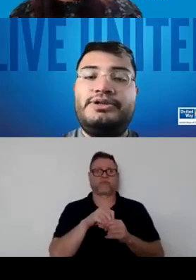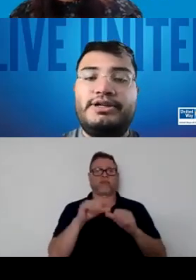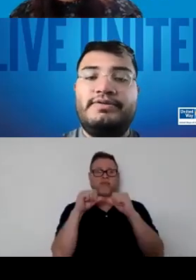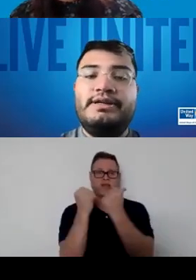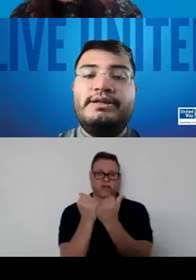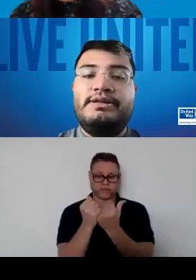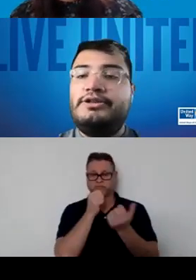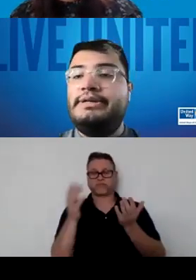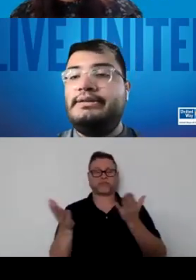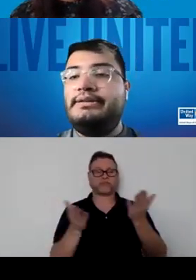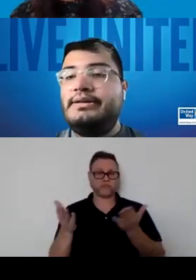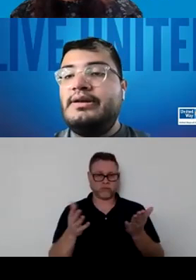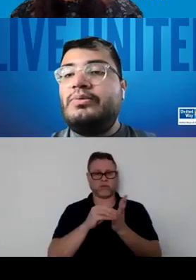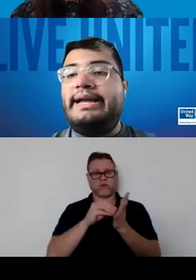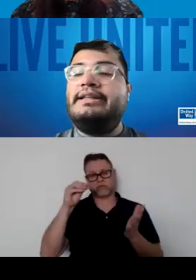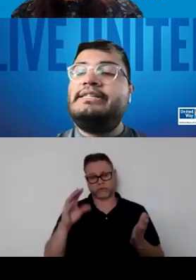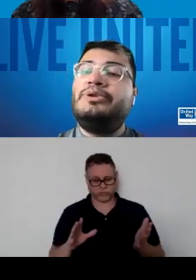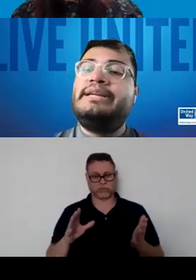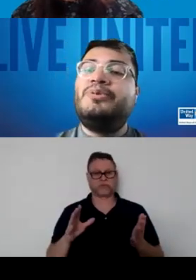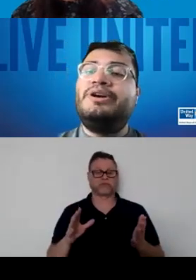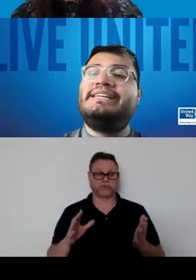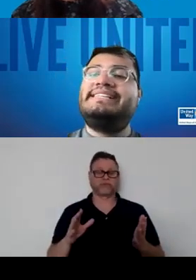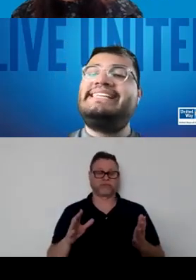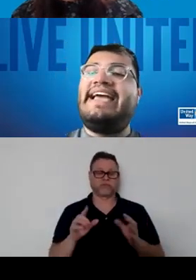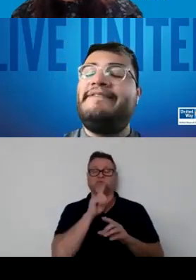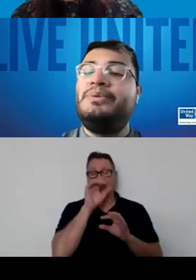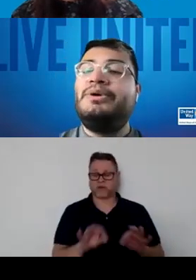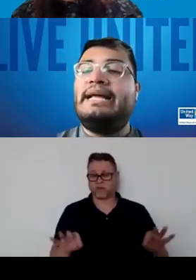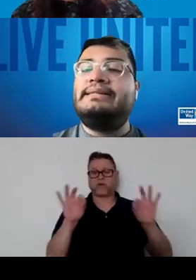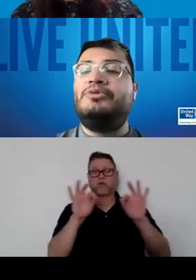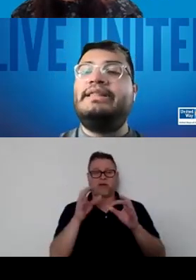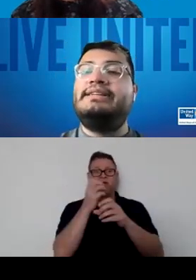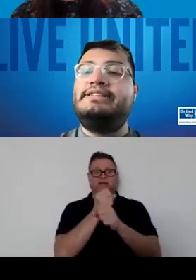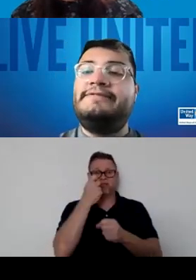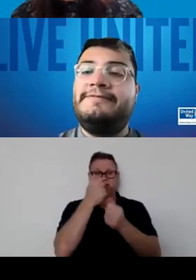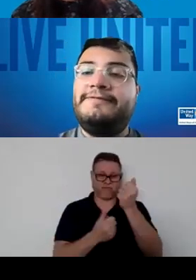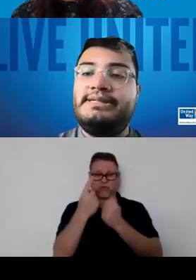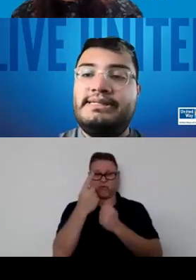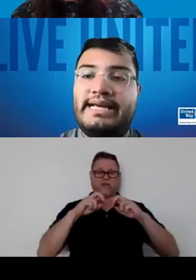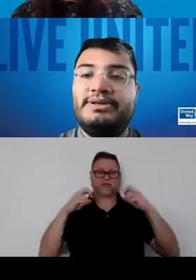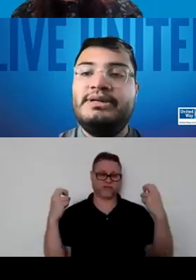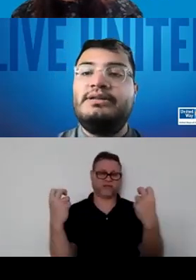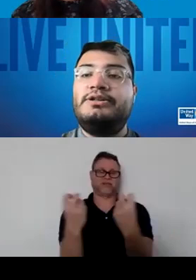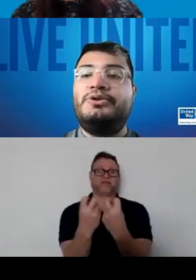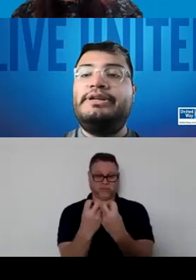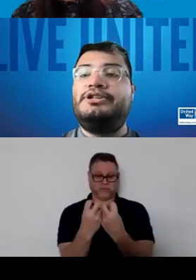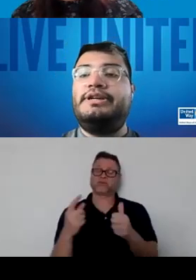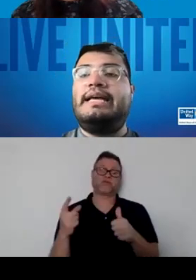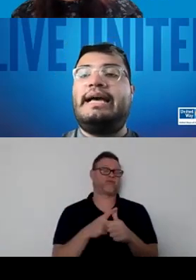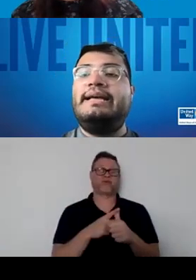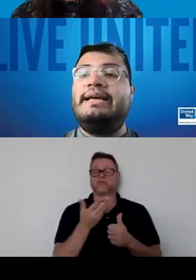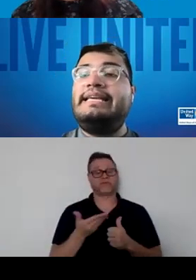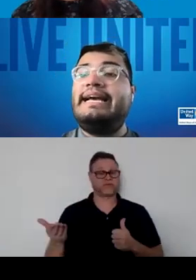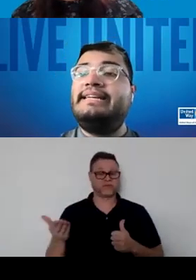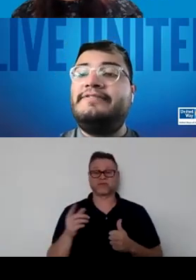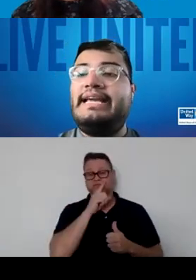who serve students. Right now, this is really important because it gets everyone at the table, and that is the first step to truly ensuring